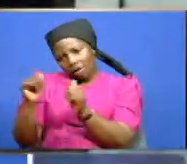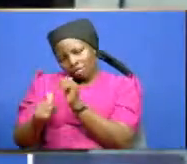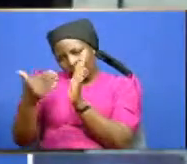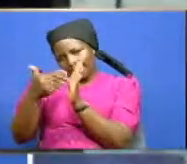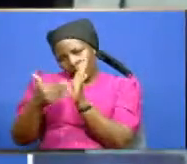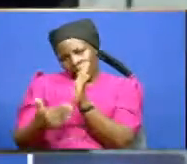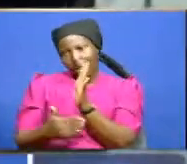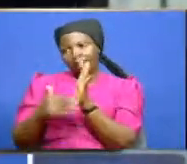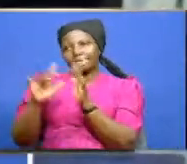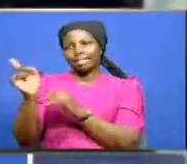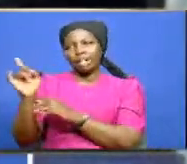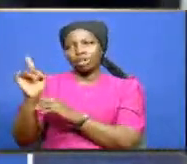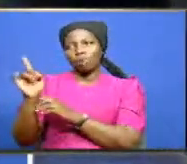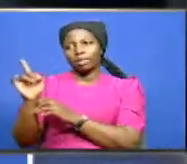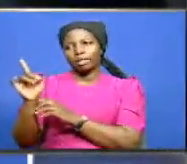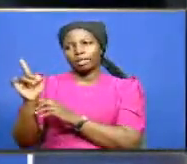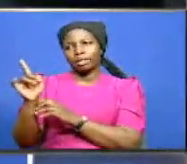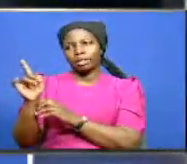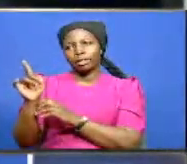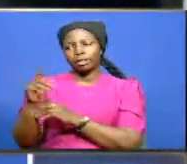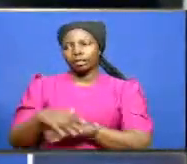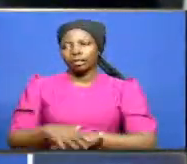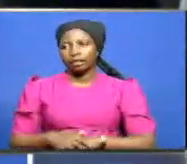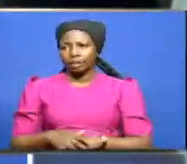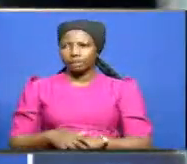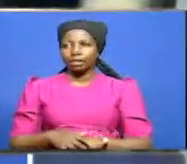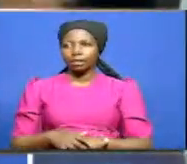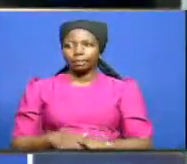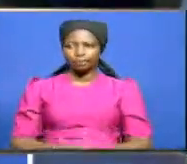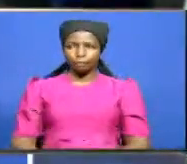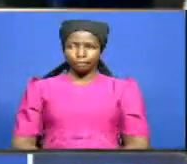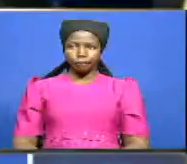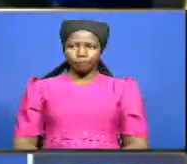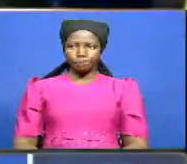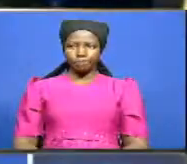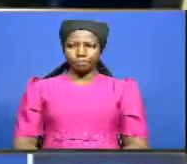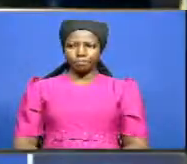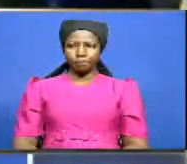bourse. 3, 2, 1,